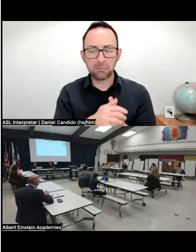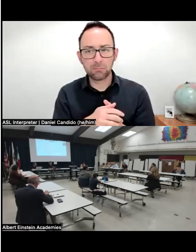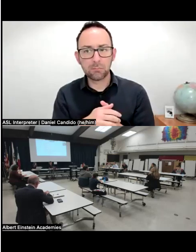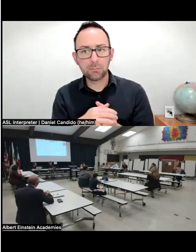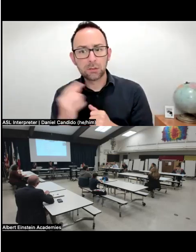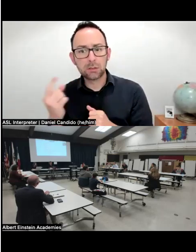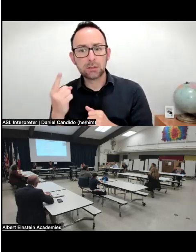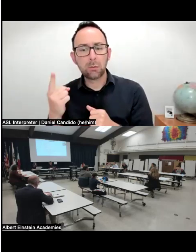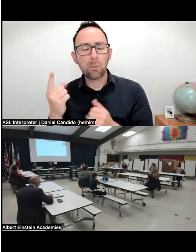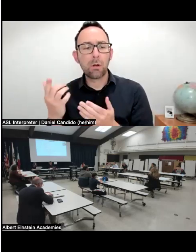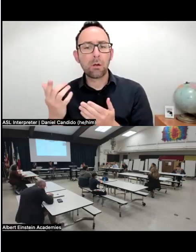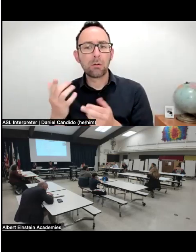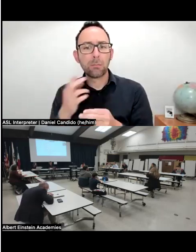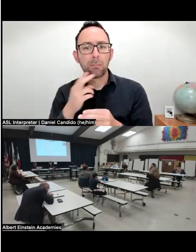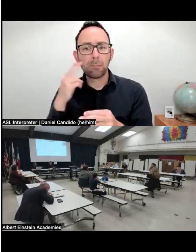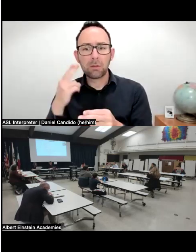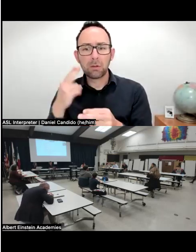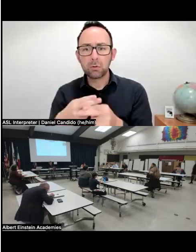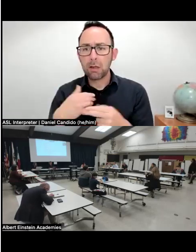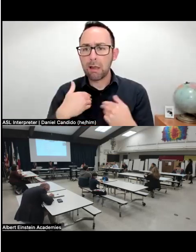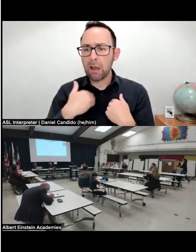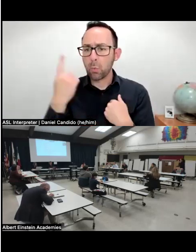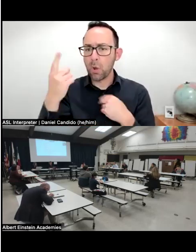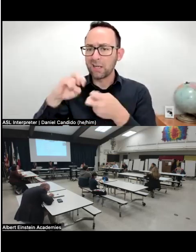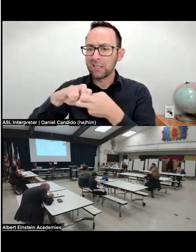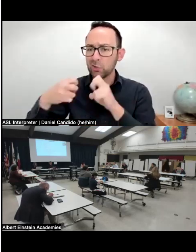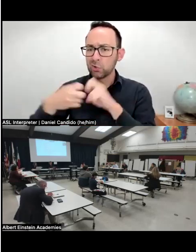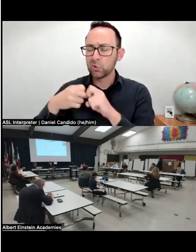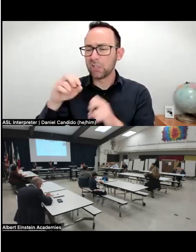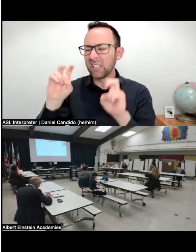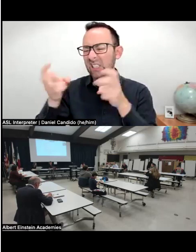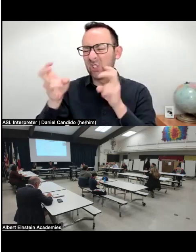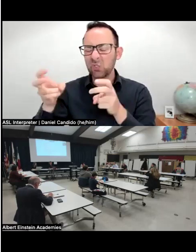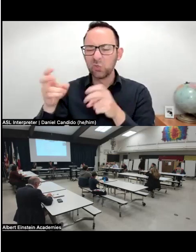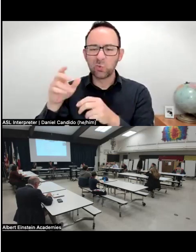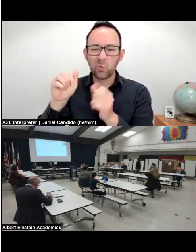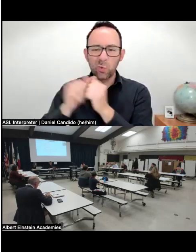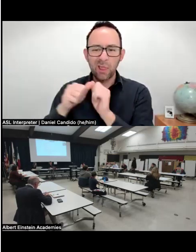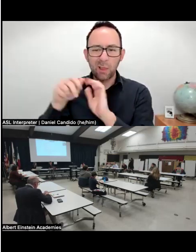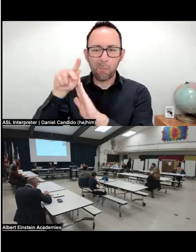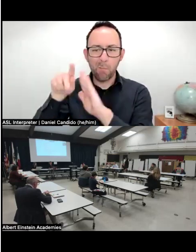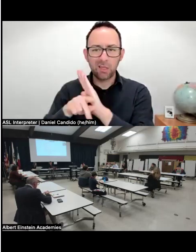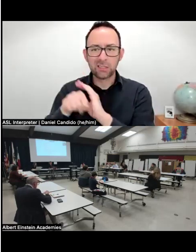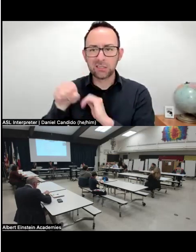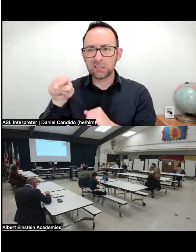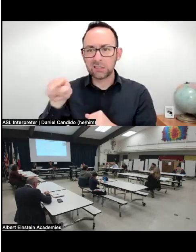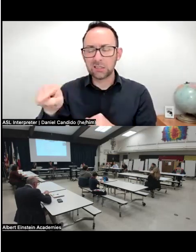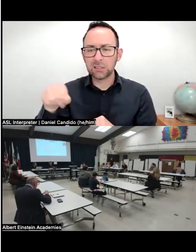Essentially, we had one open issue with the policy. We discussed